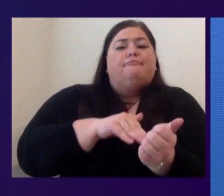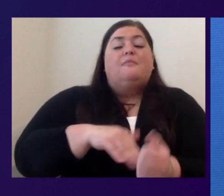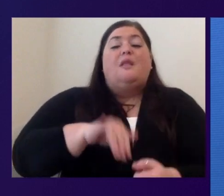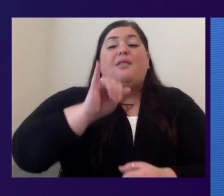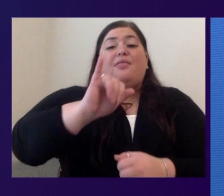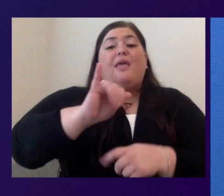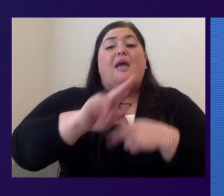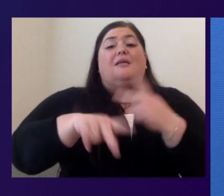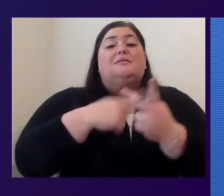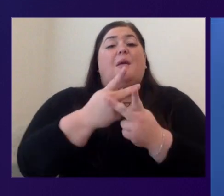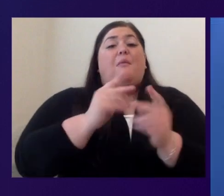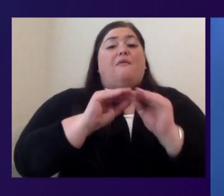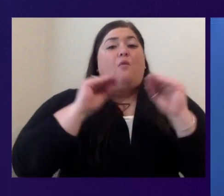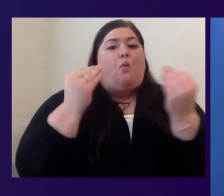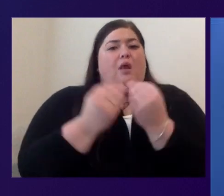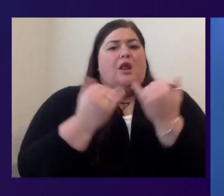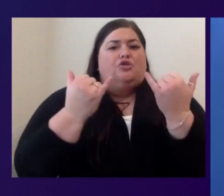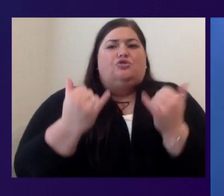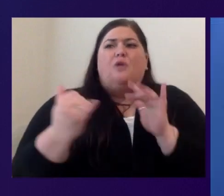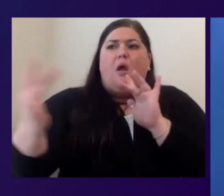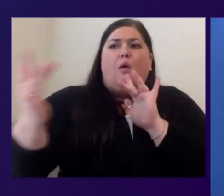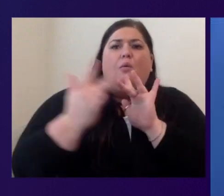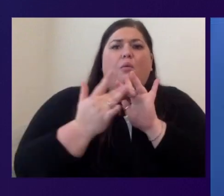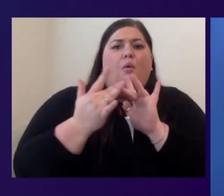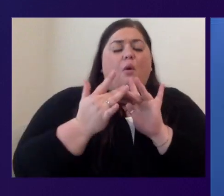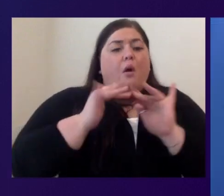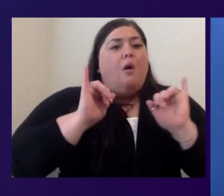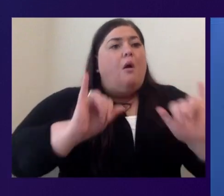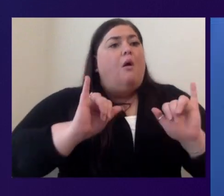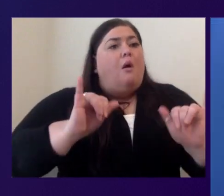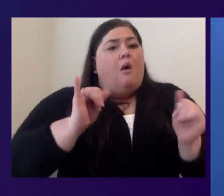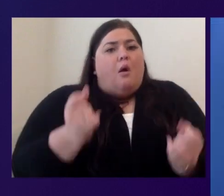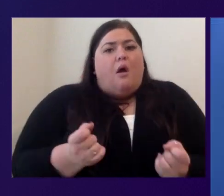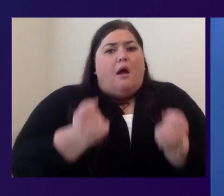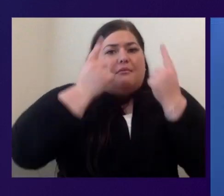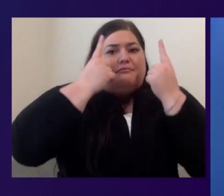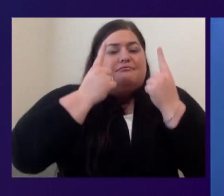to us, they are saying, we understand the value of software as a